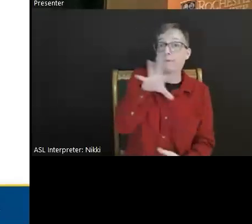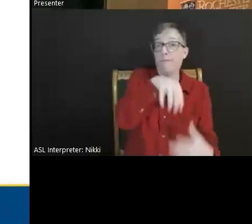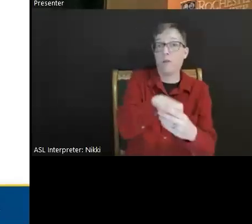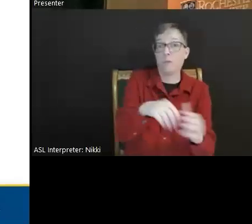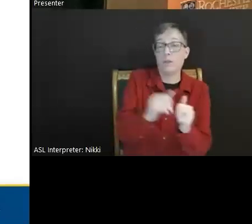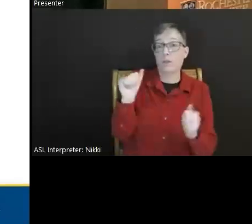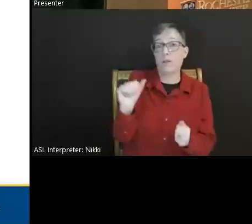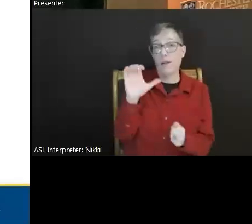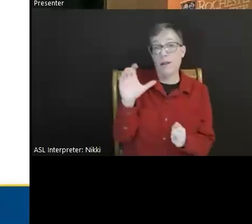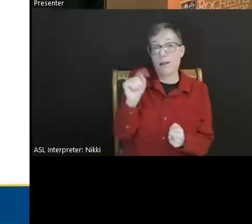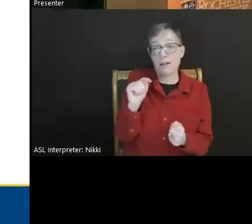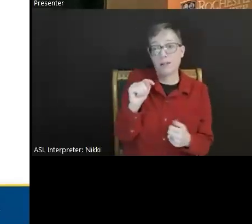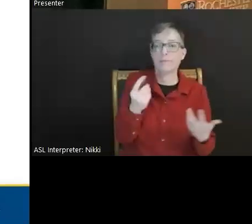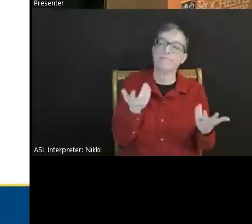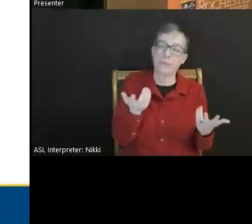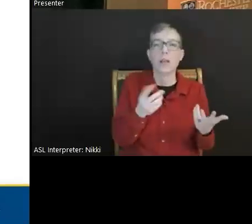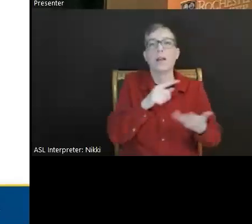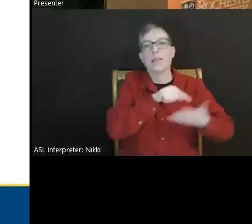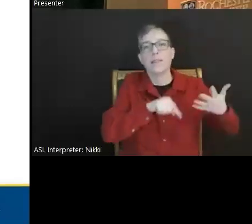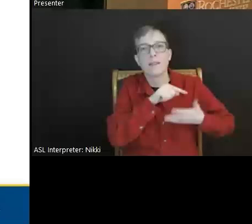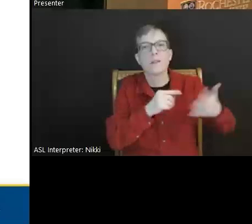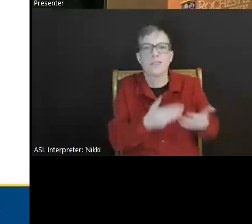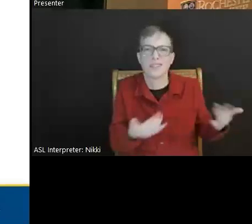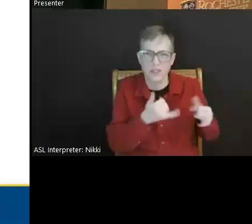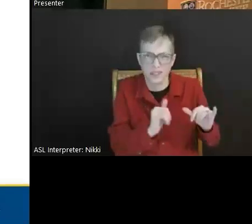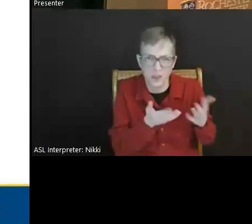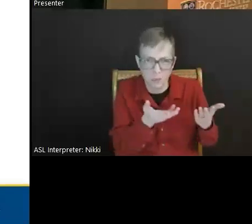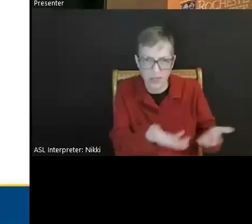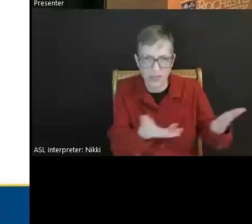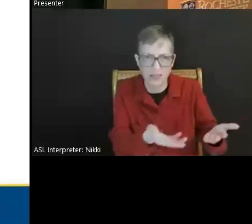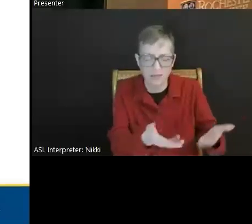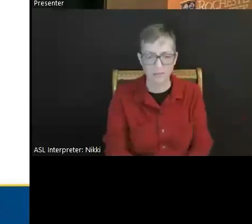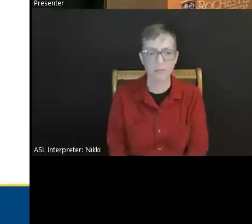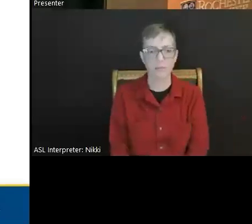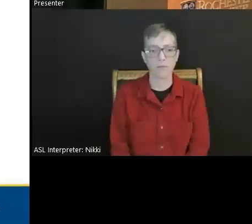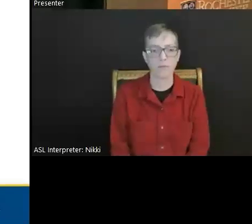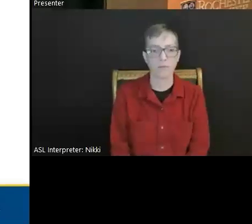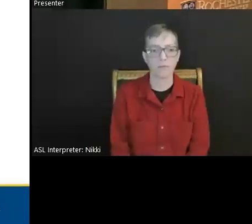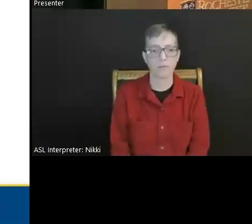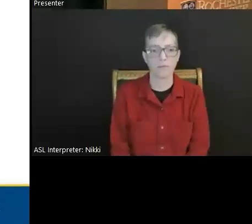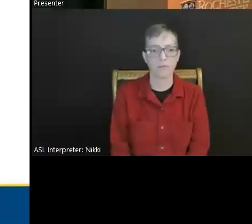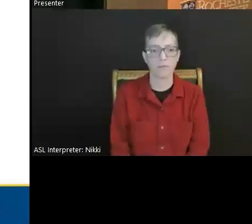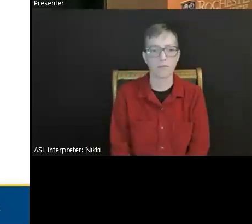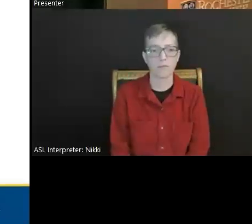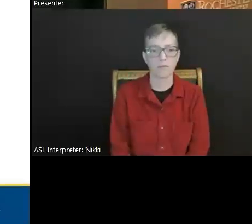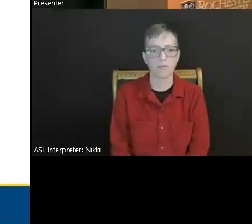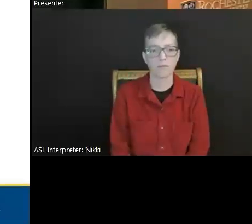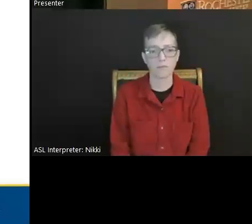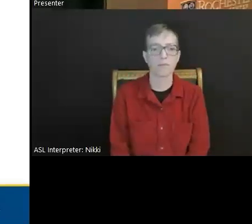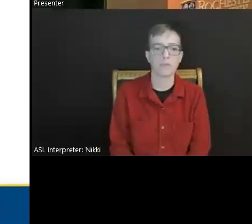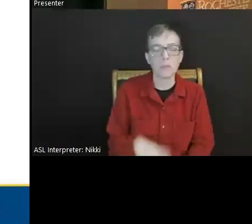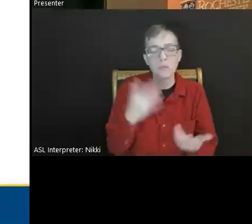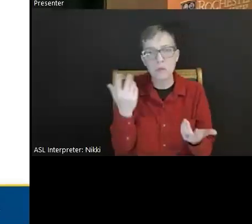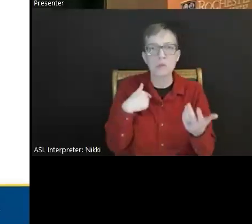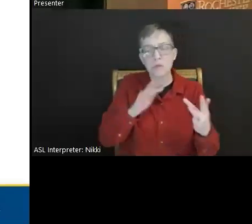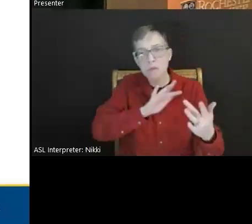It's a big step down in care, going from ACT with generally about 2 contacts a week to at most 1 contact a week in